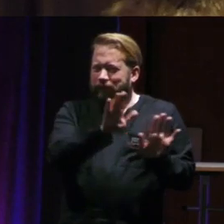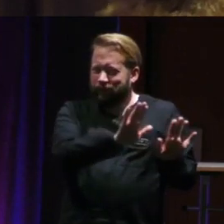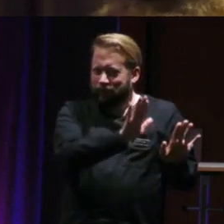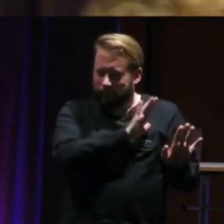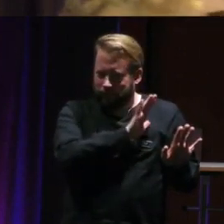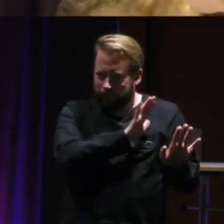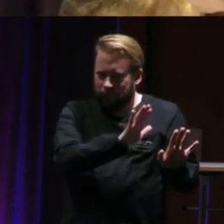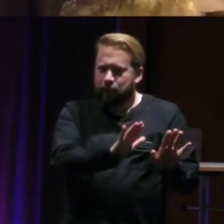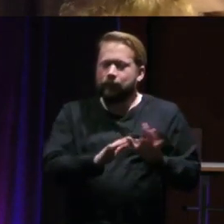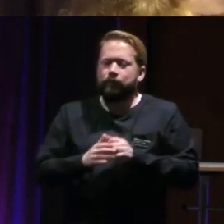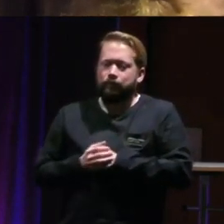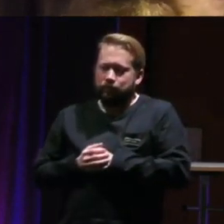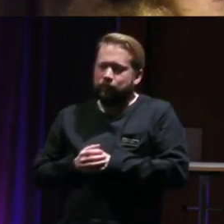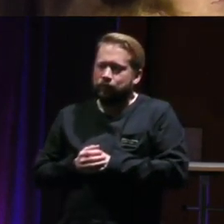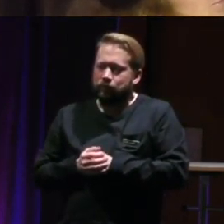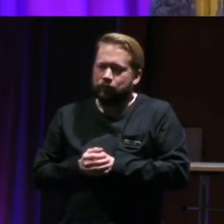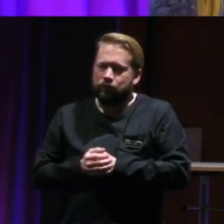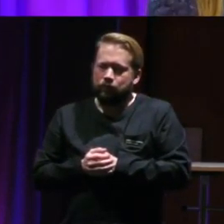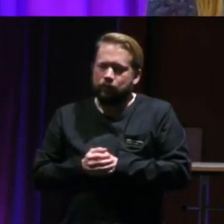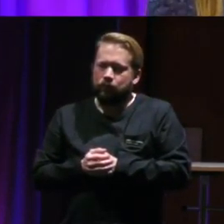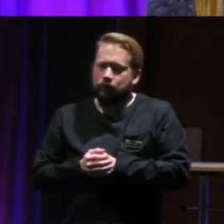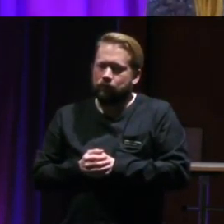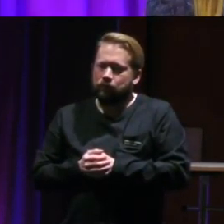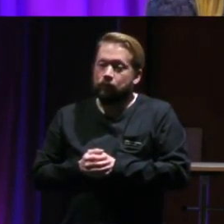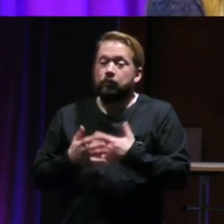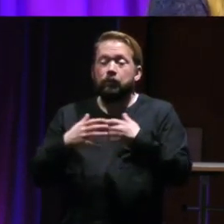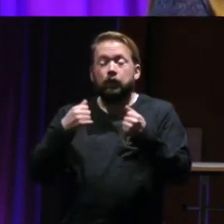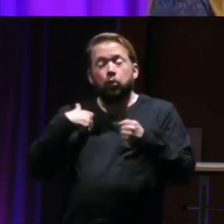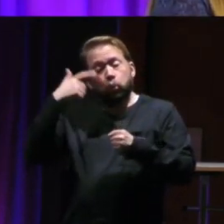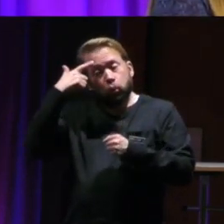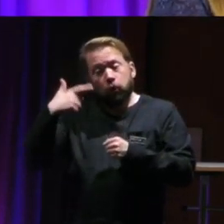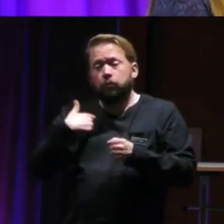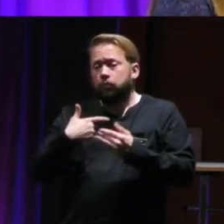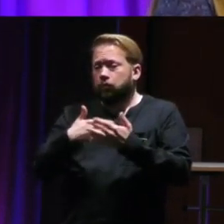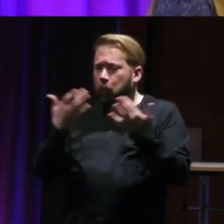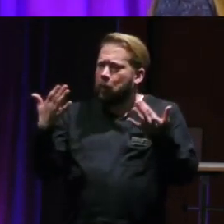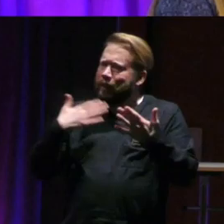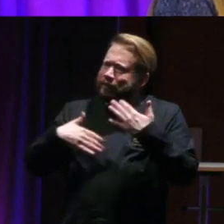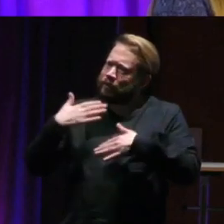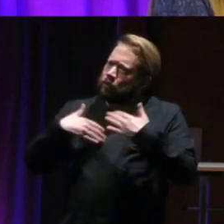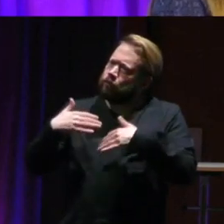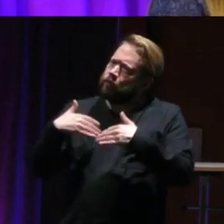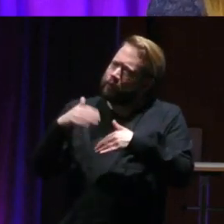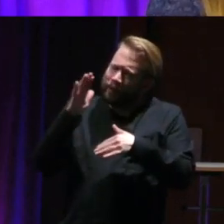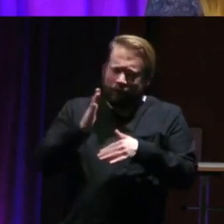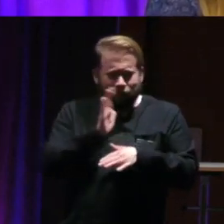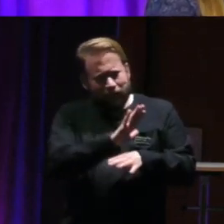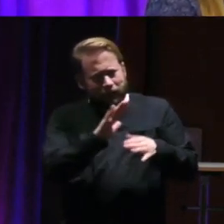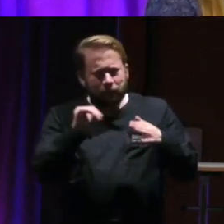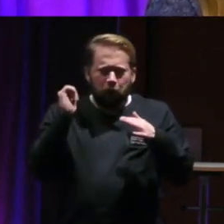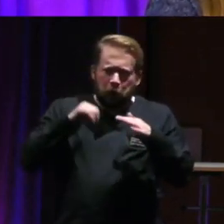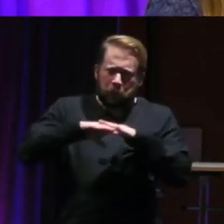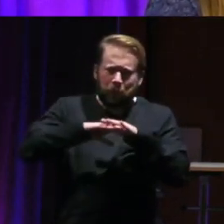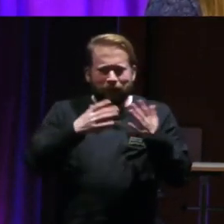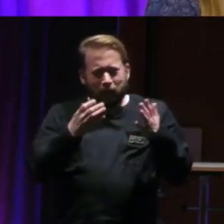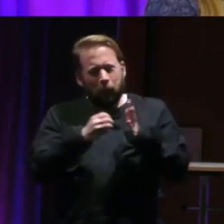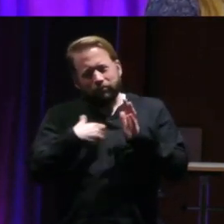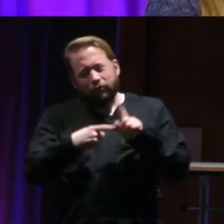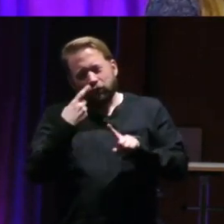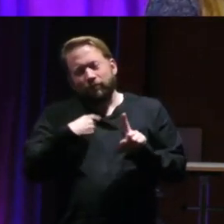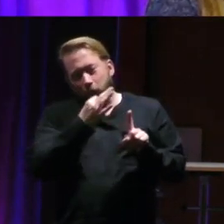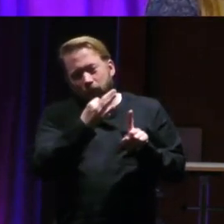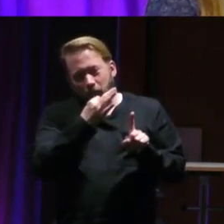that as well. Yeah. Just because I think many people are very interested in your background and what happened to you as well. So I'll just a couple of questions